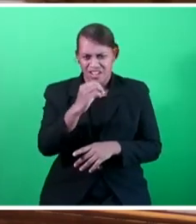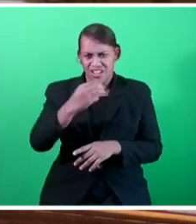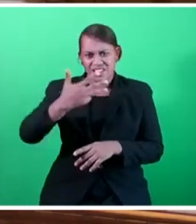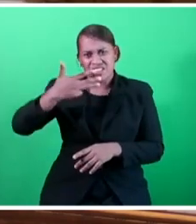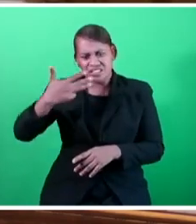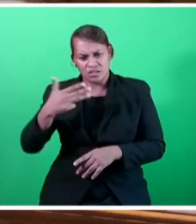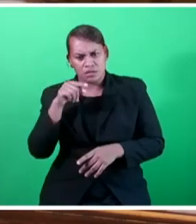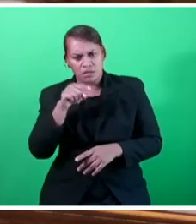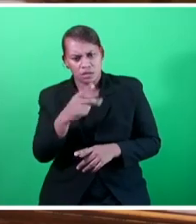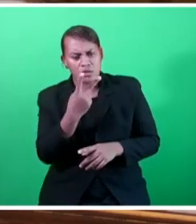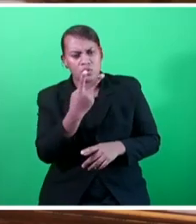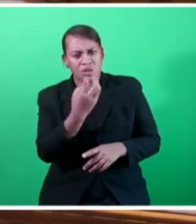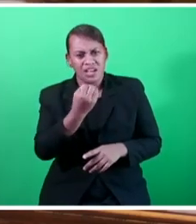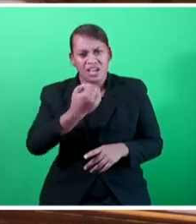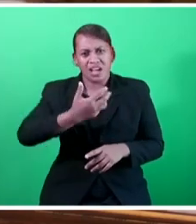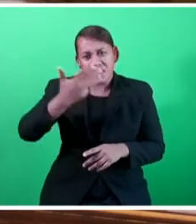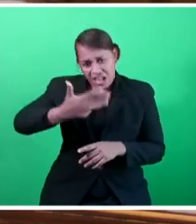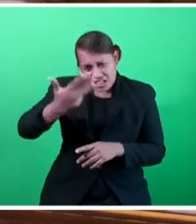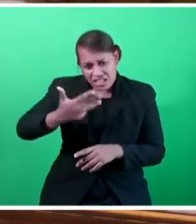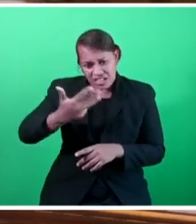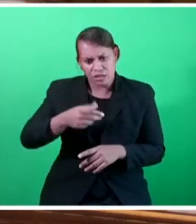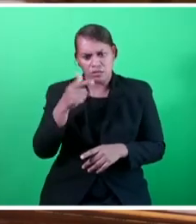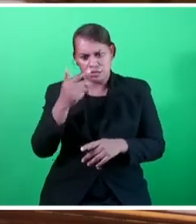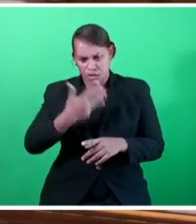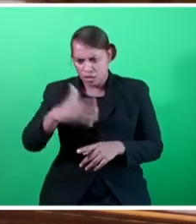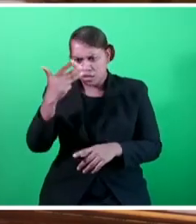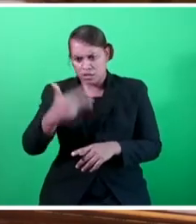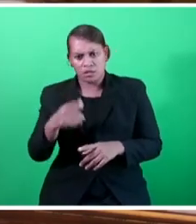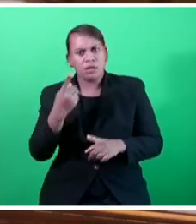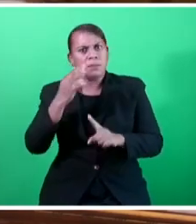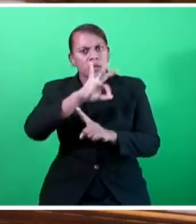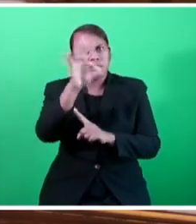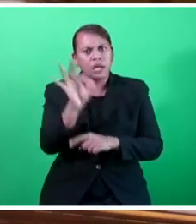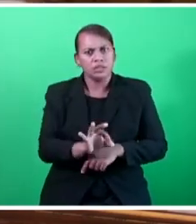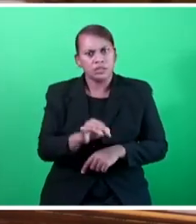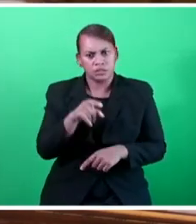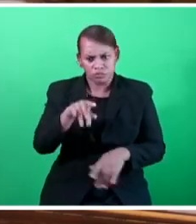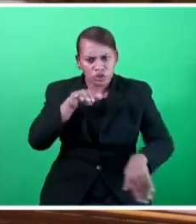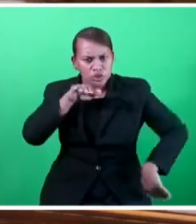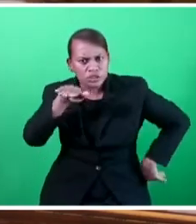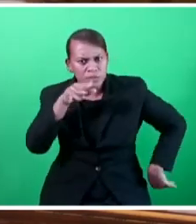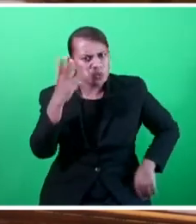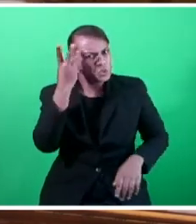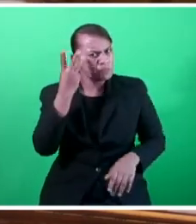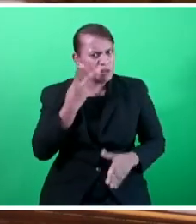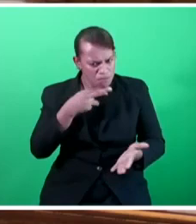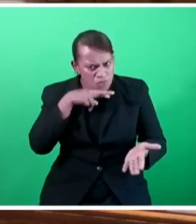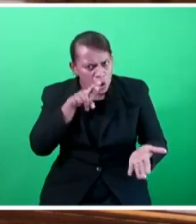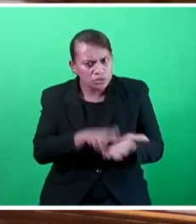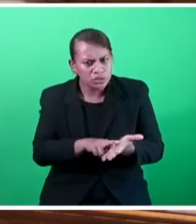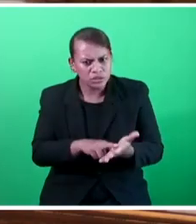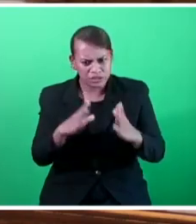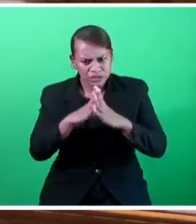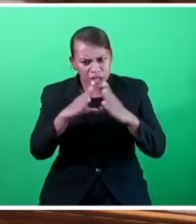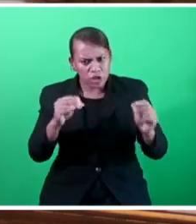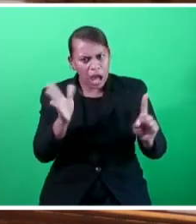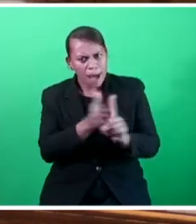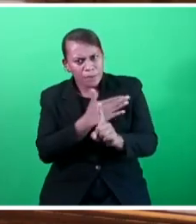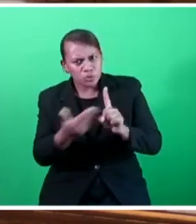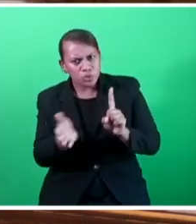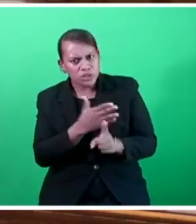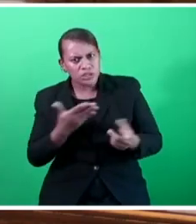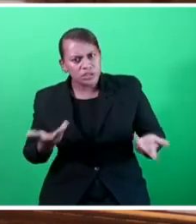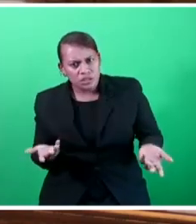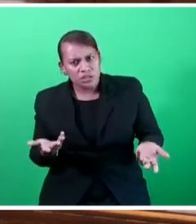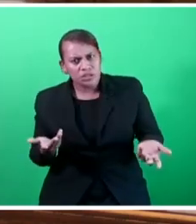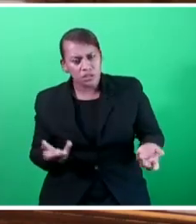of Egyptian women reported they have been sexually harassed. And that's data provided by UN Women, a source we